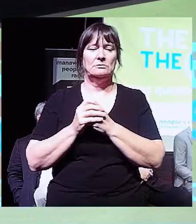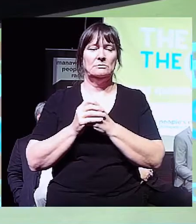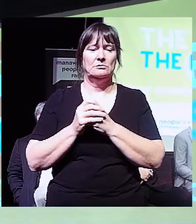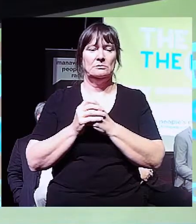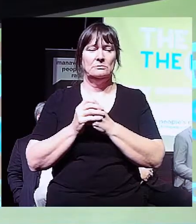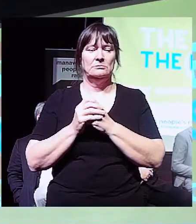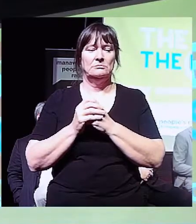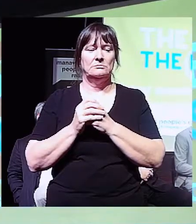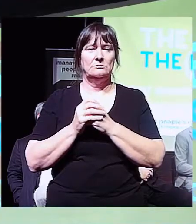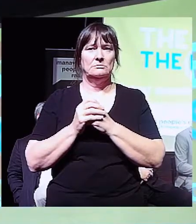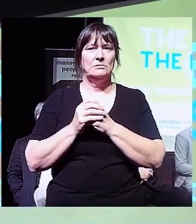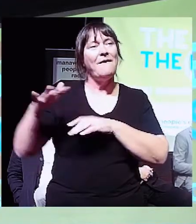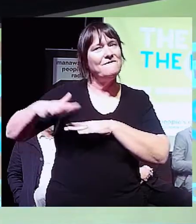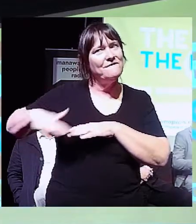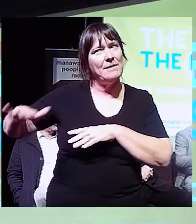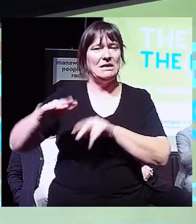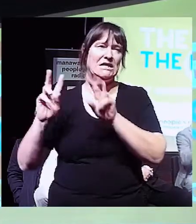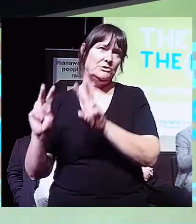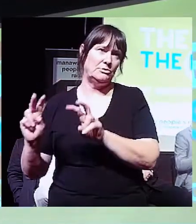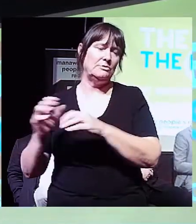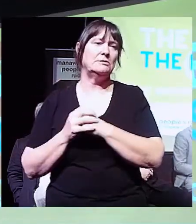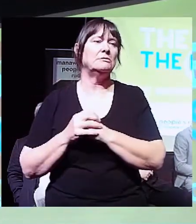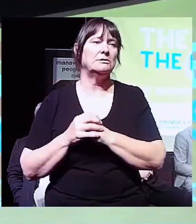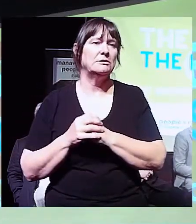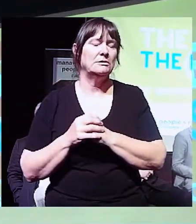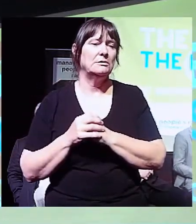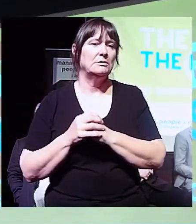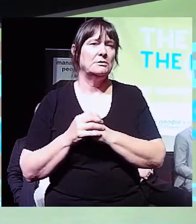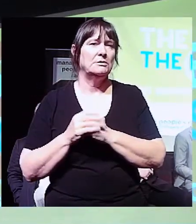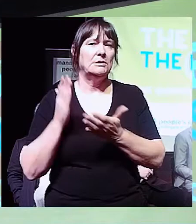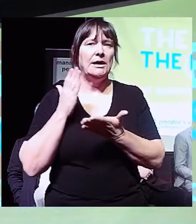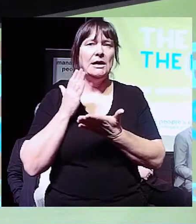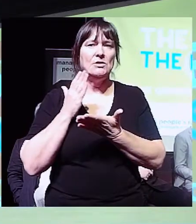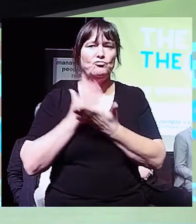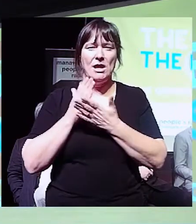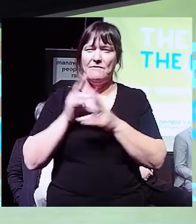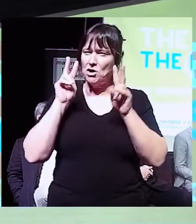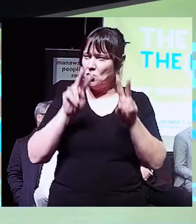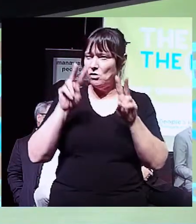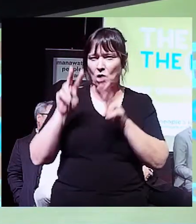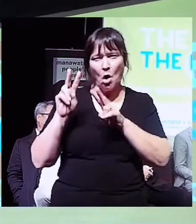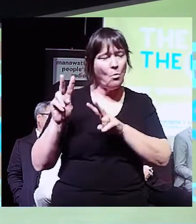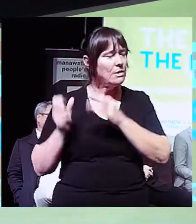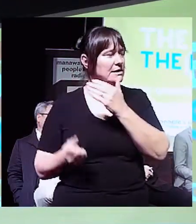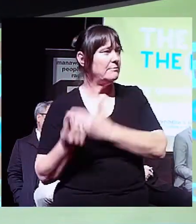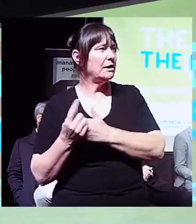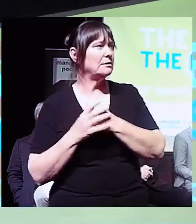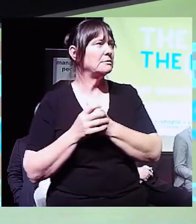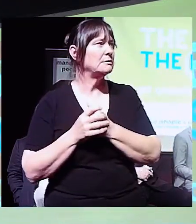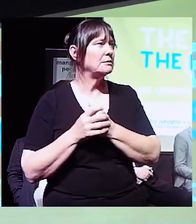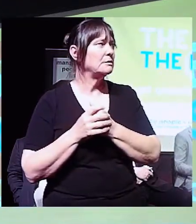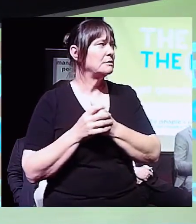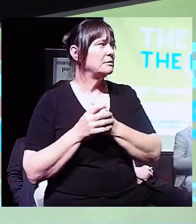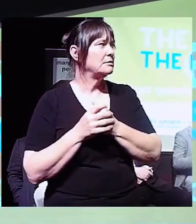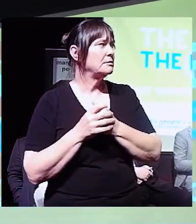with, family issues, and really take a good look at what's going on. We think going with